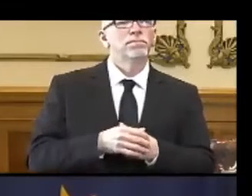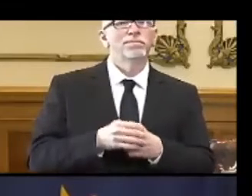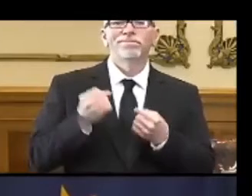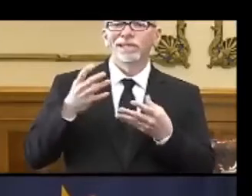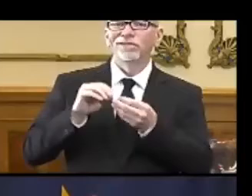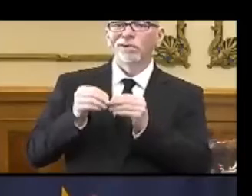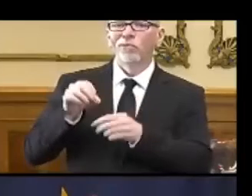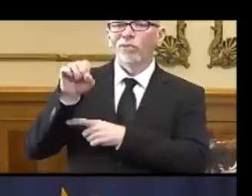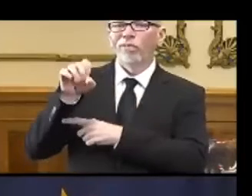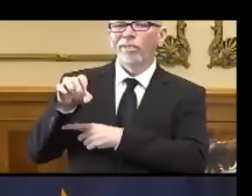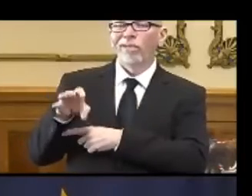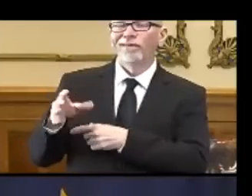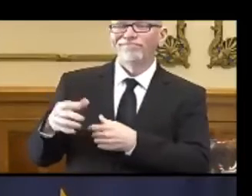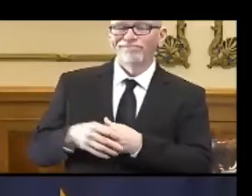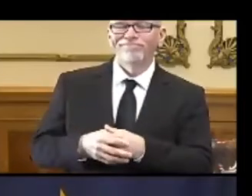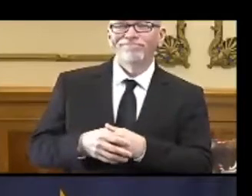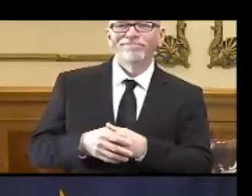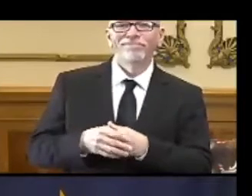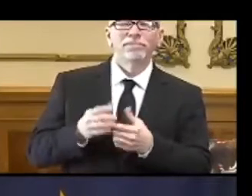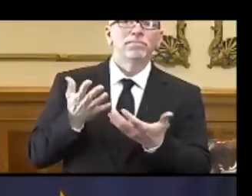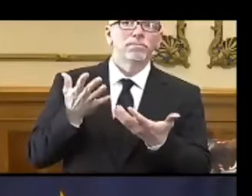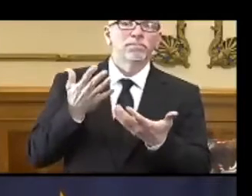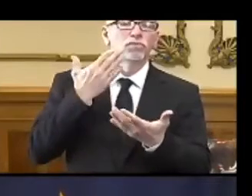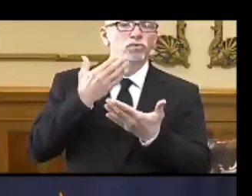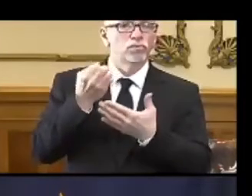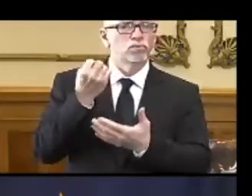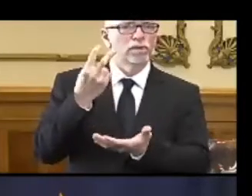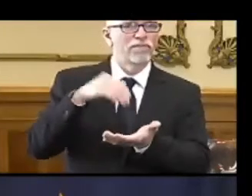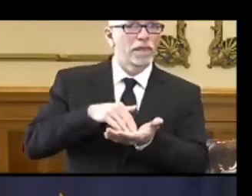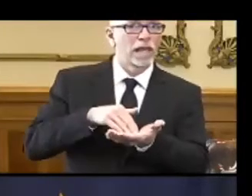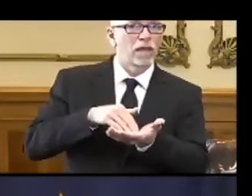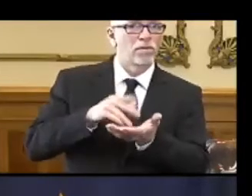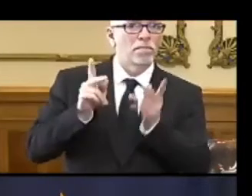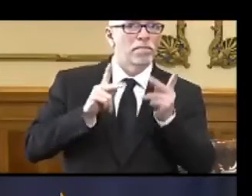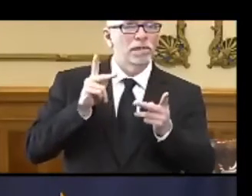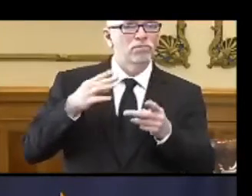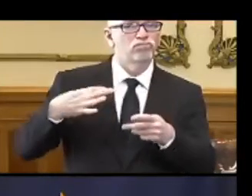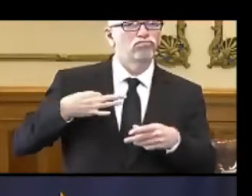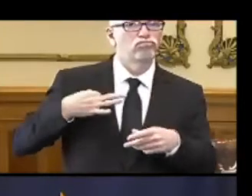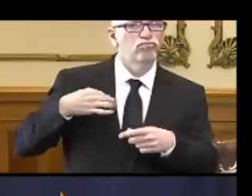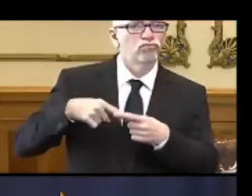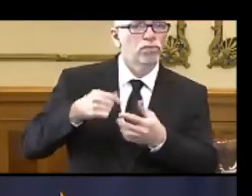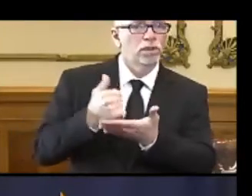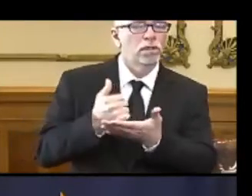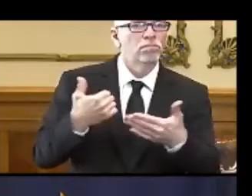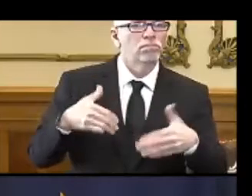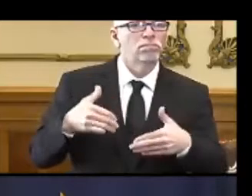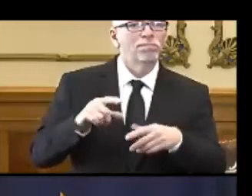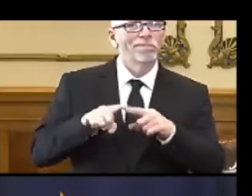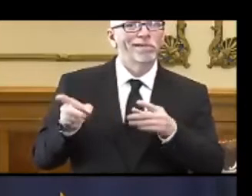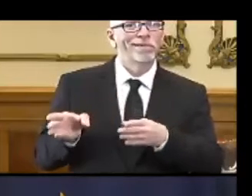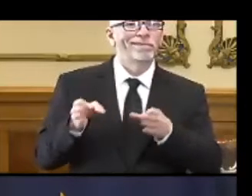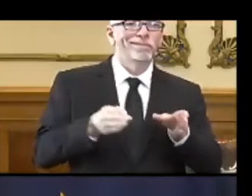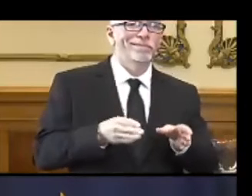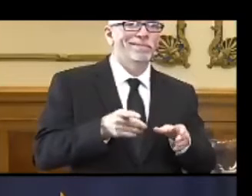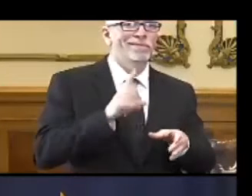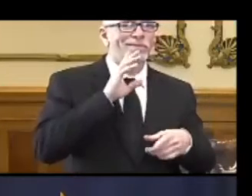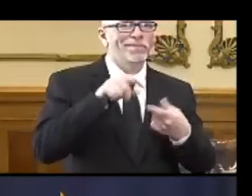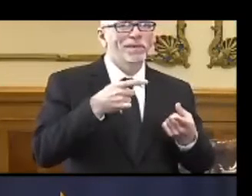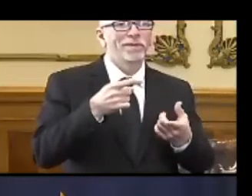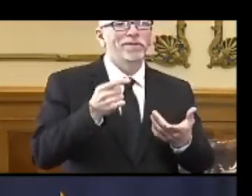numbers. Encouraging to see 12,000 Hoosiers step forward and volunteer, but when you talk about